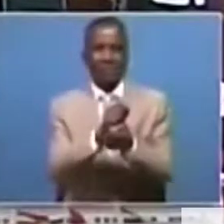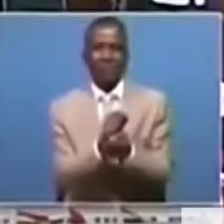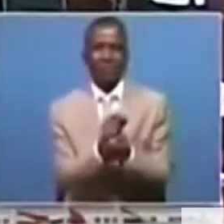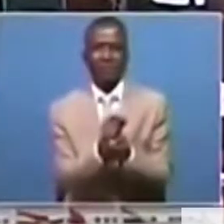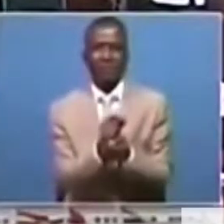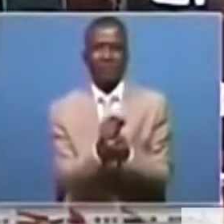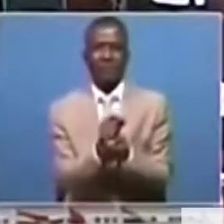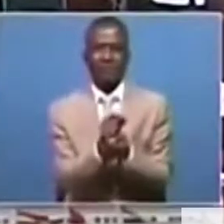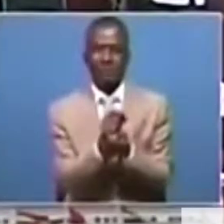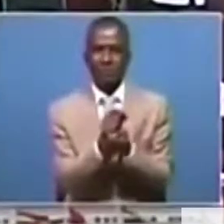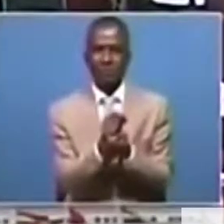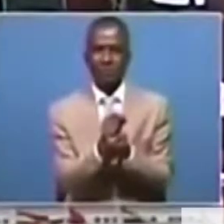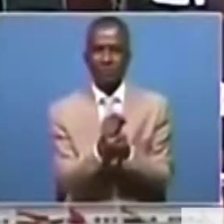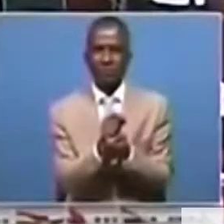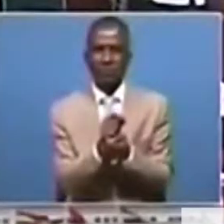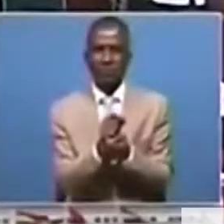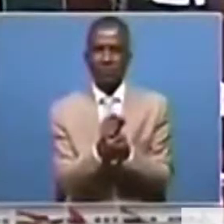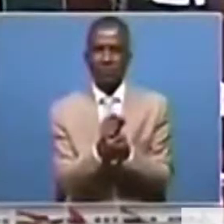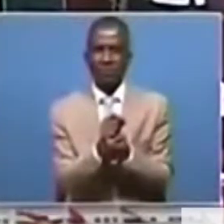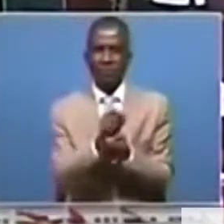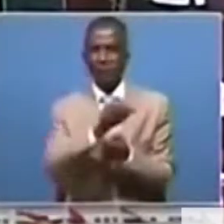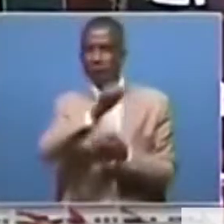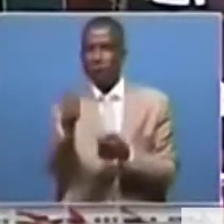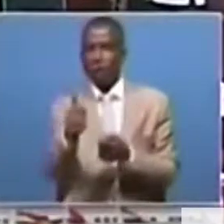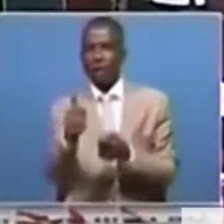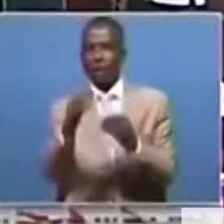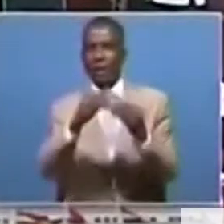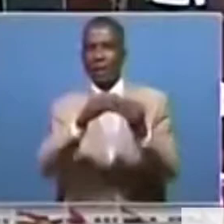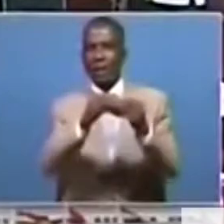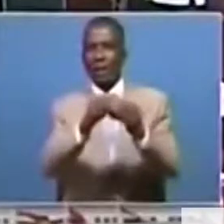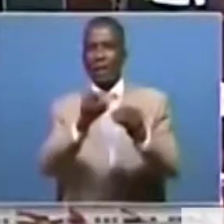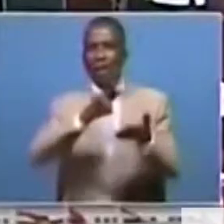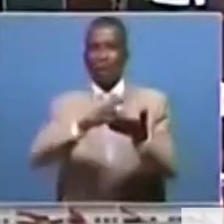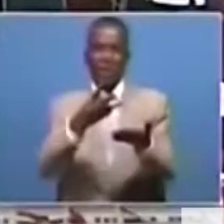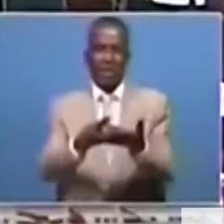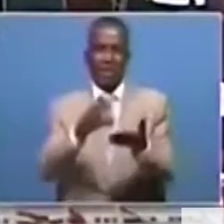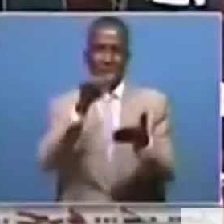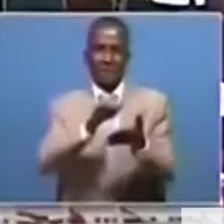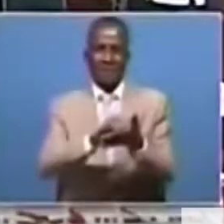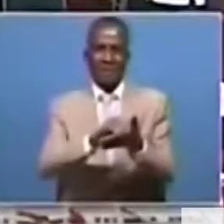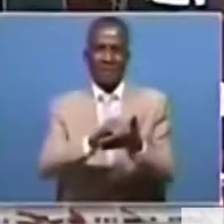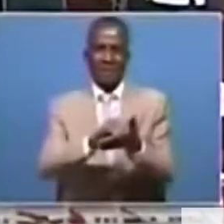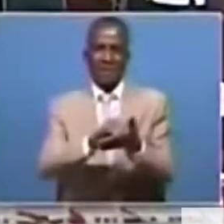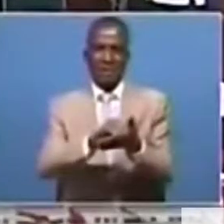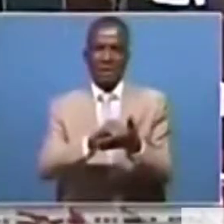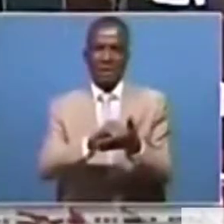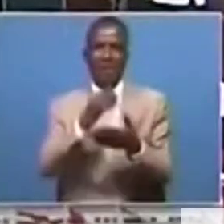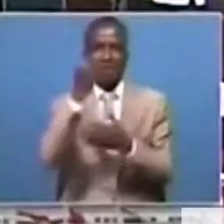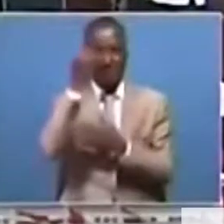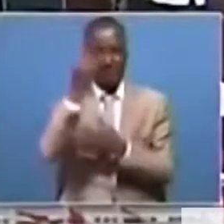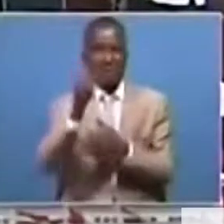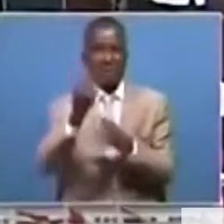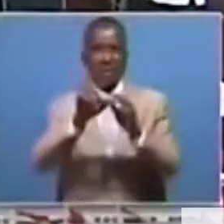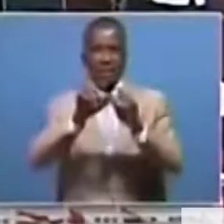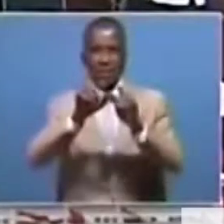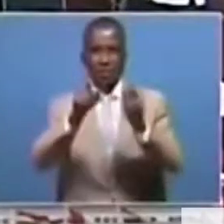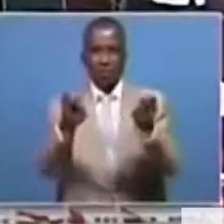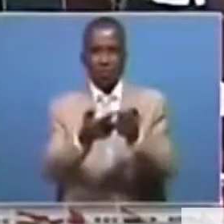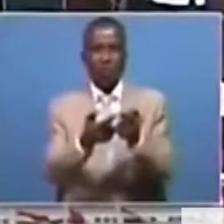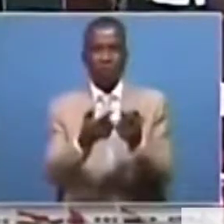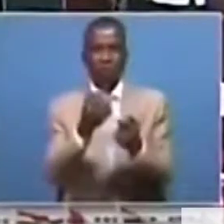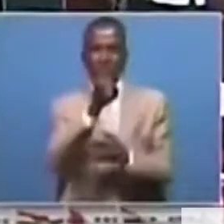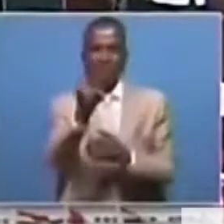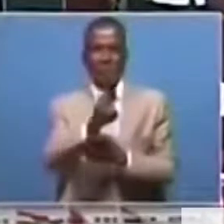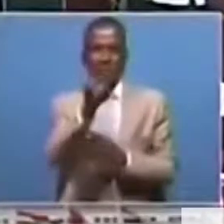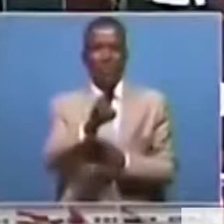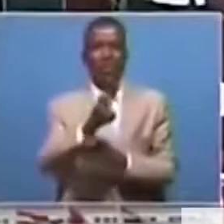quote. A hostile or adverse witness, as the definition shows, as we understand the term in practice, is